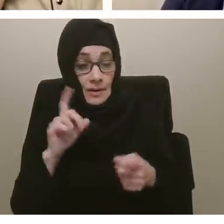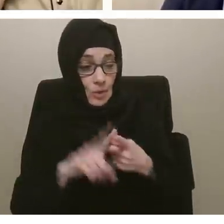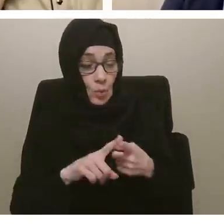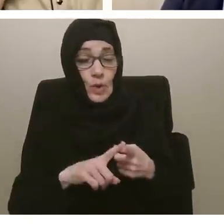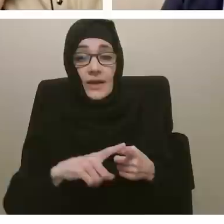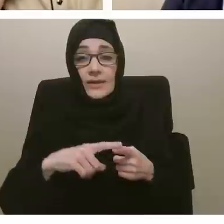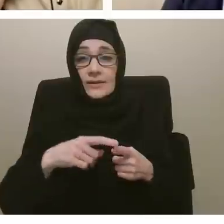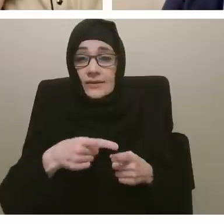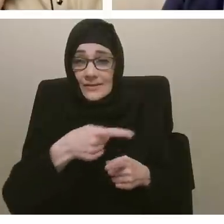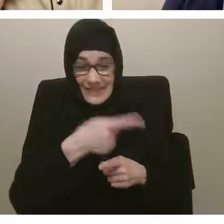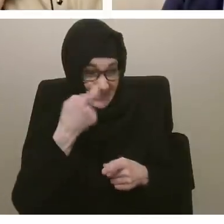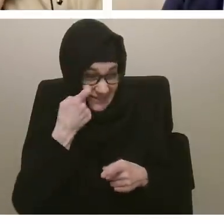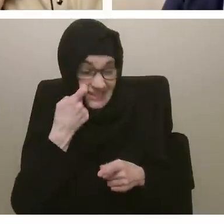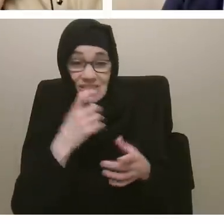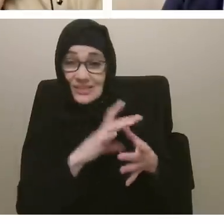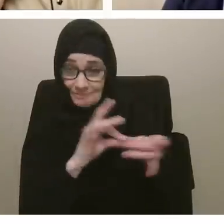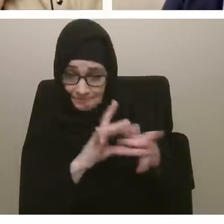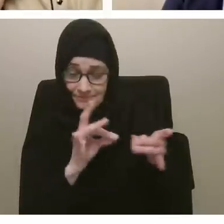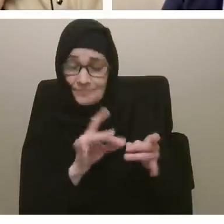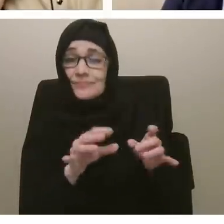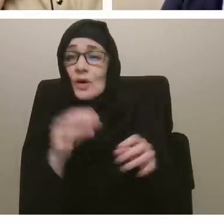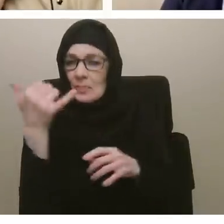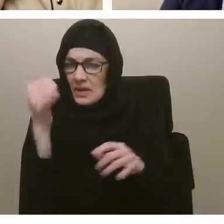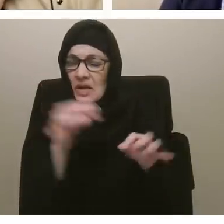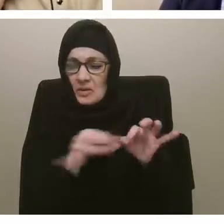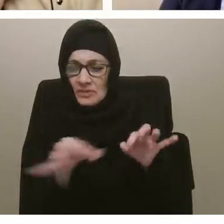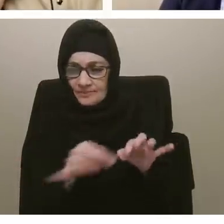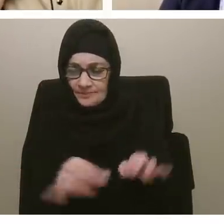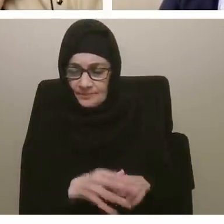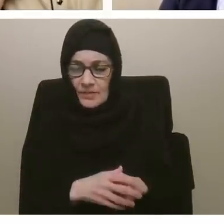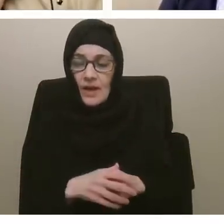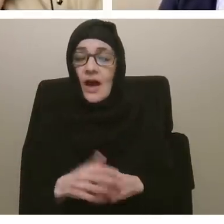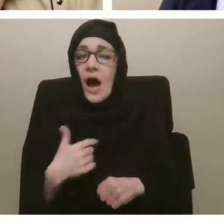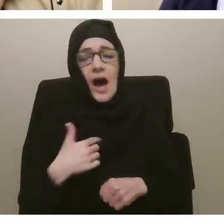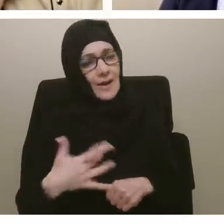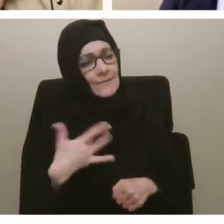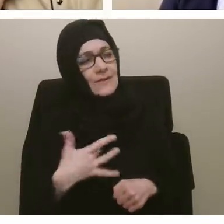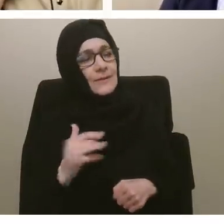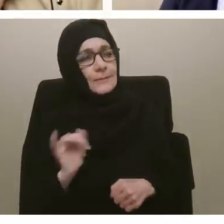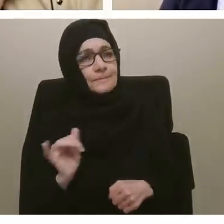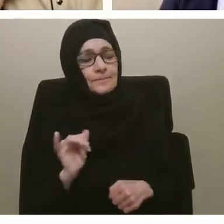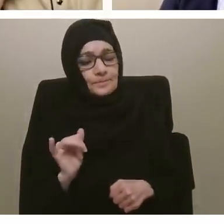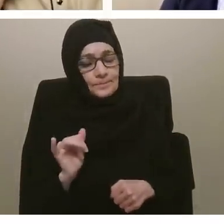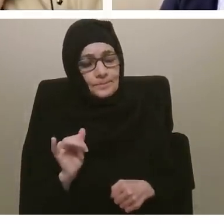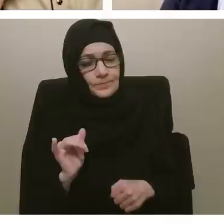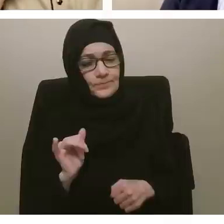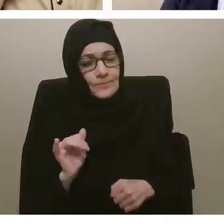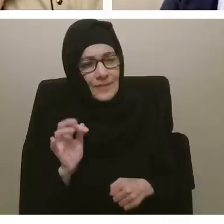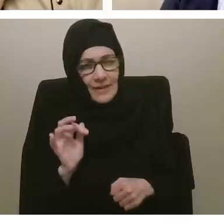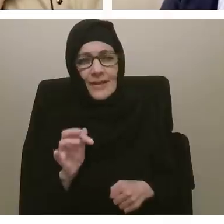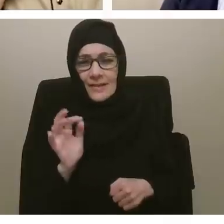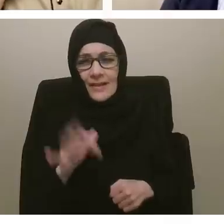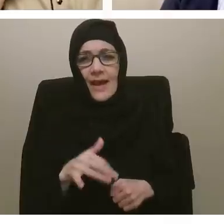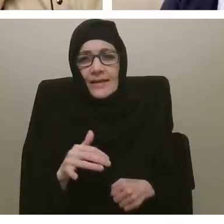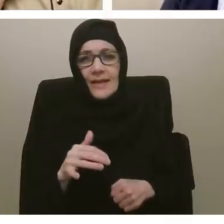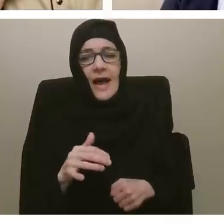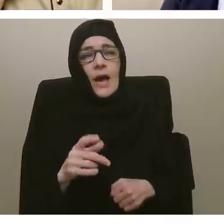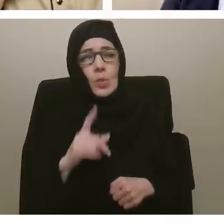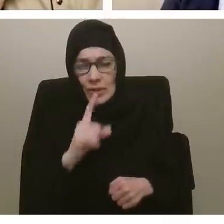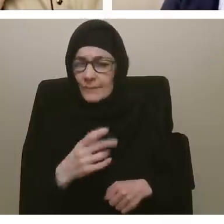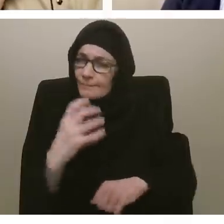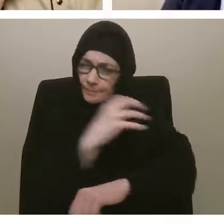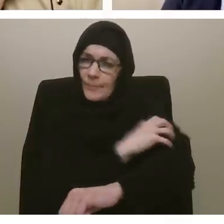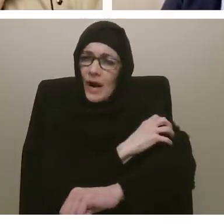When Shaykh Abdullah was talking about ma wadda'aka rabbuka wa ma qala, I felt that, that's a very, I think that's a